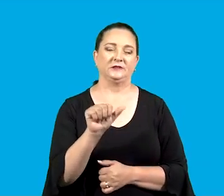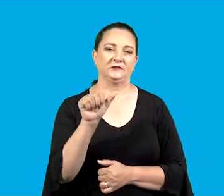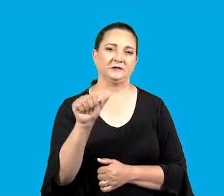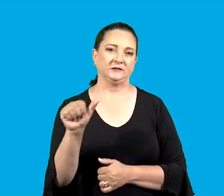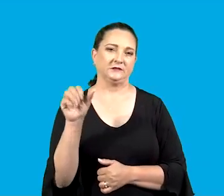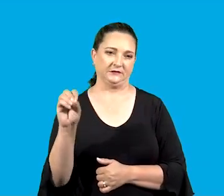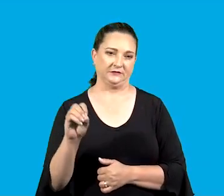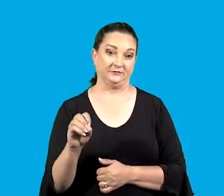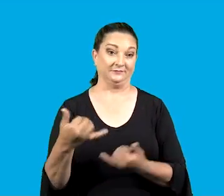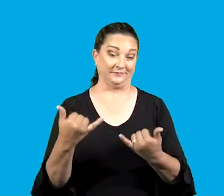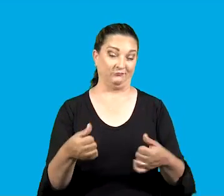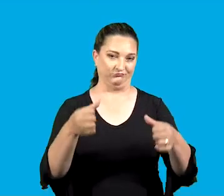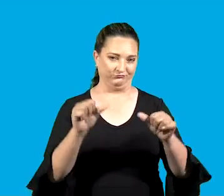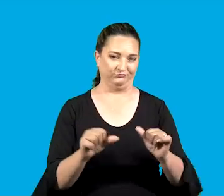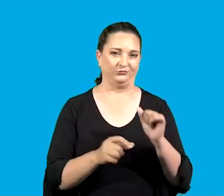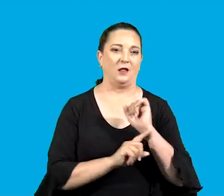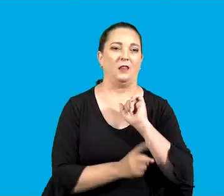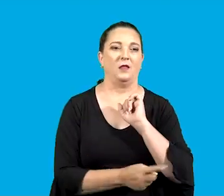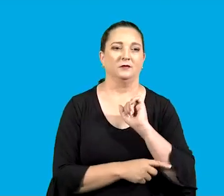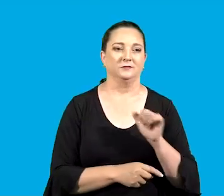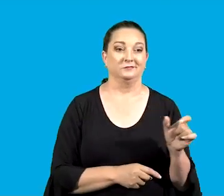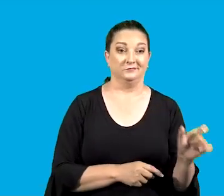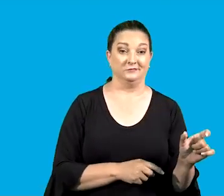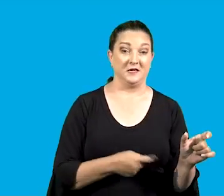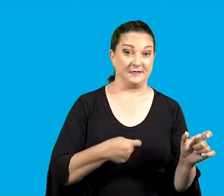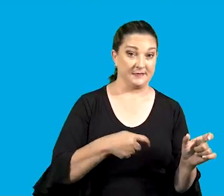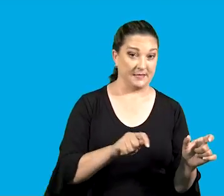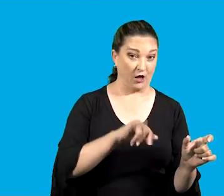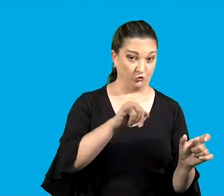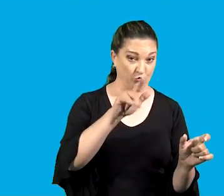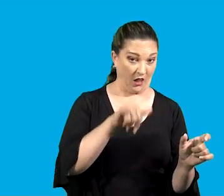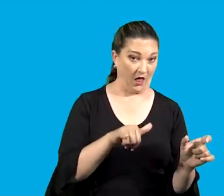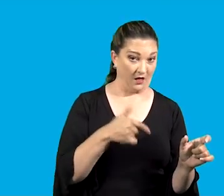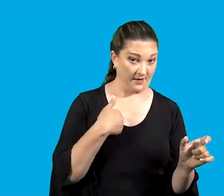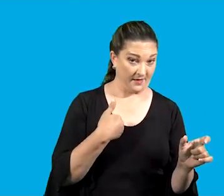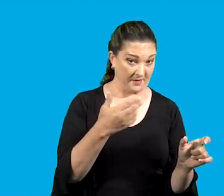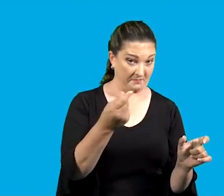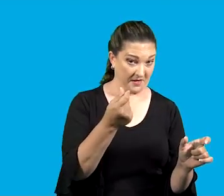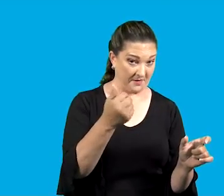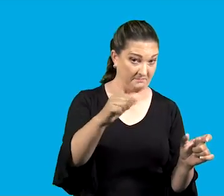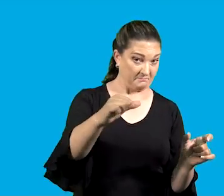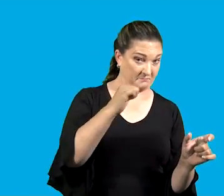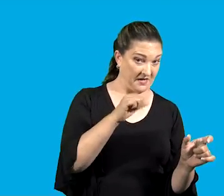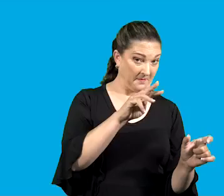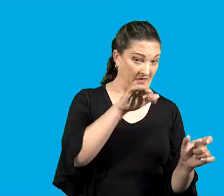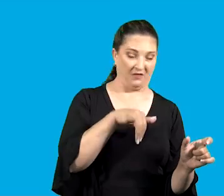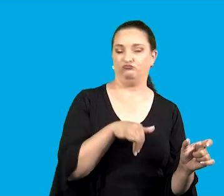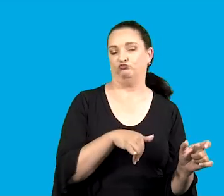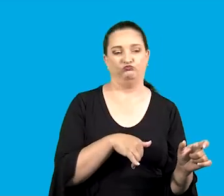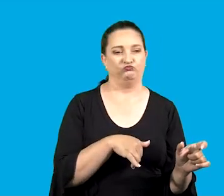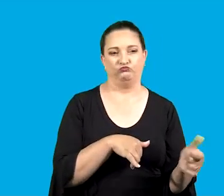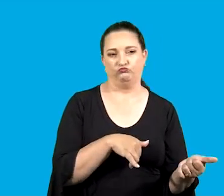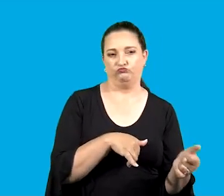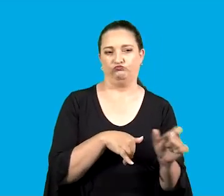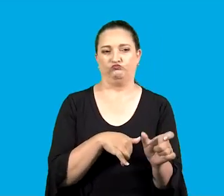660. Then I come to the last one now. If I sell in July, I cannot collect in May. So there's nothing